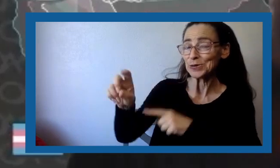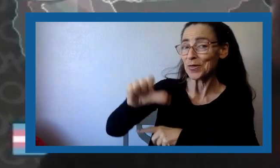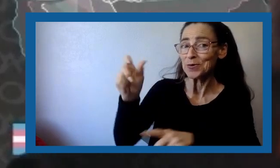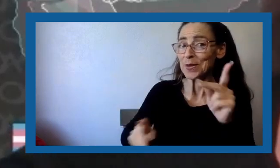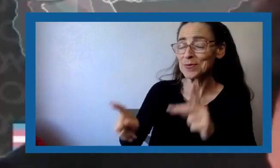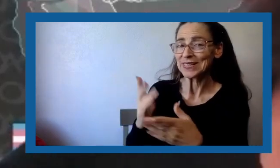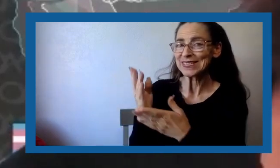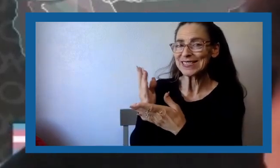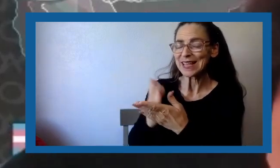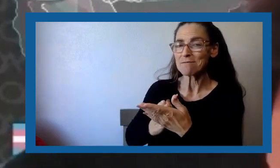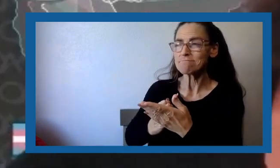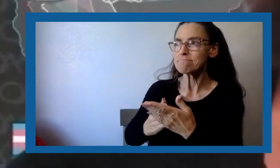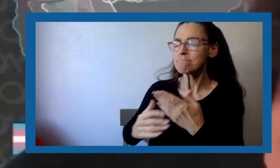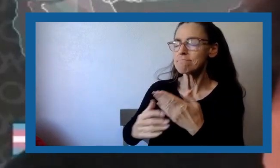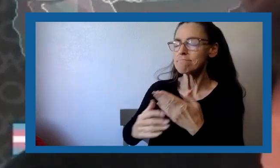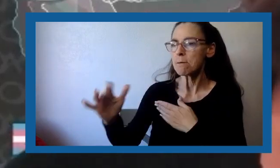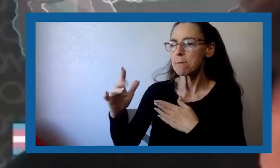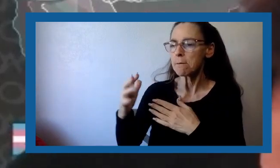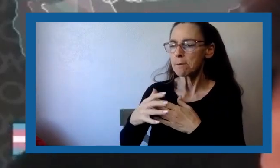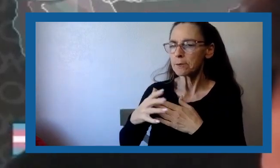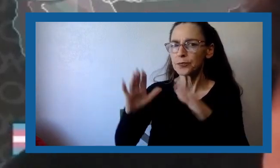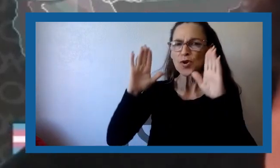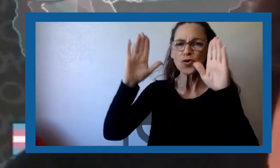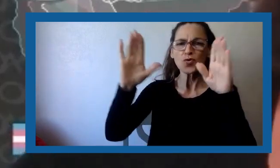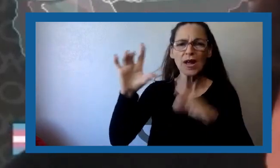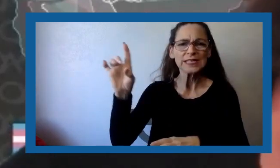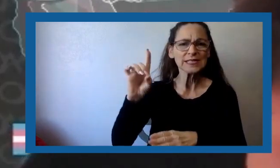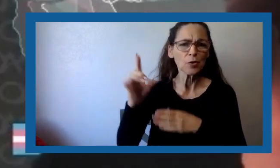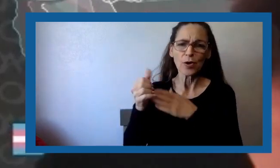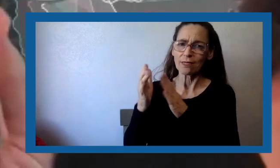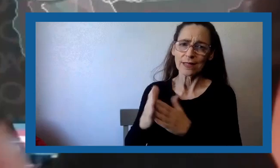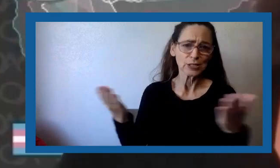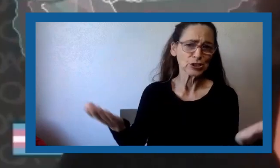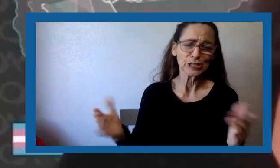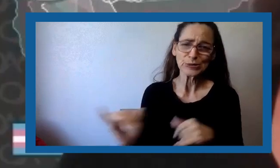we have some of our great Democratic leaders here on. So